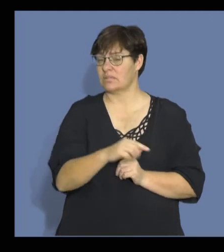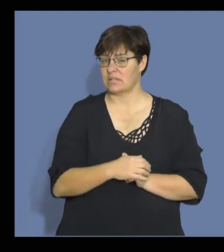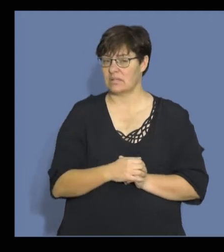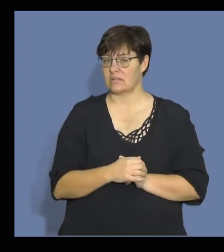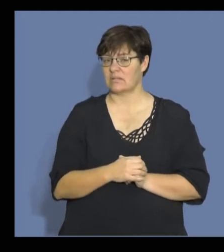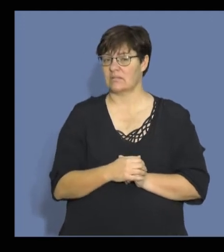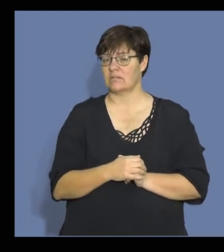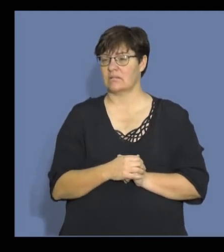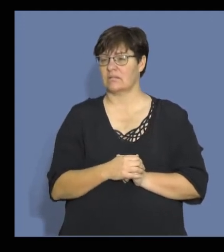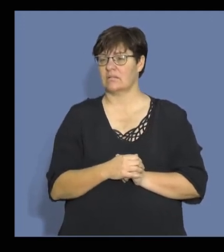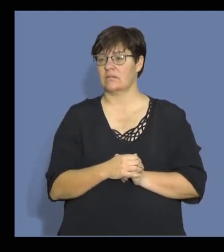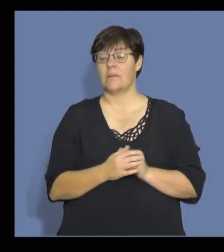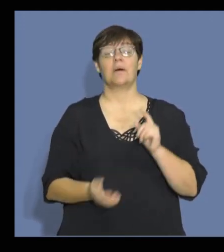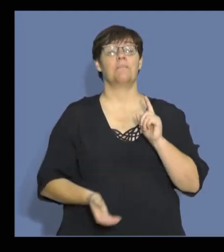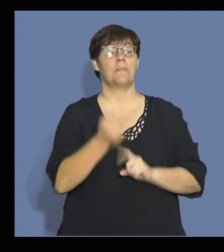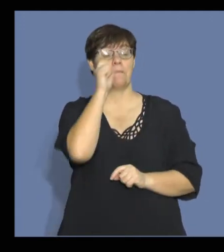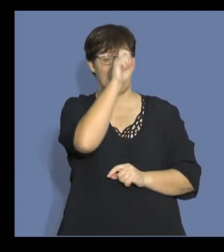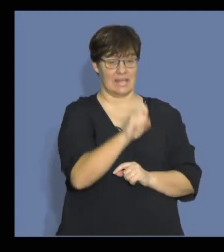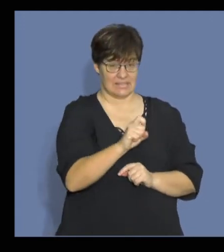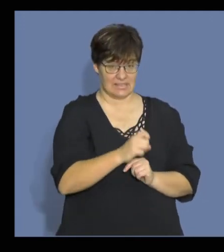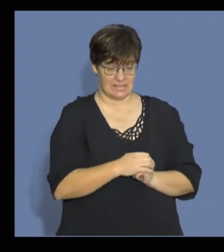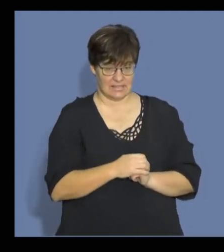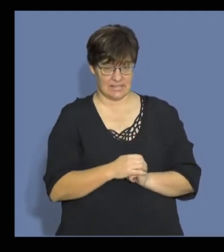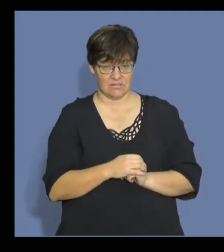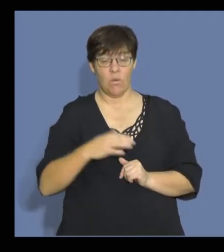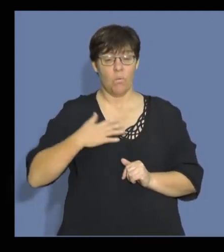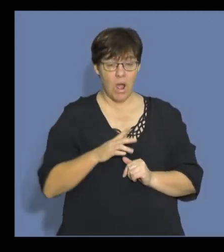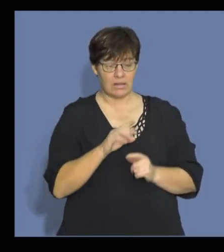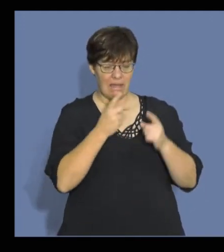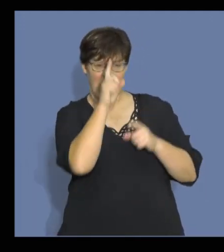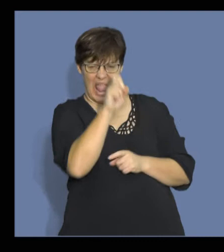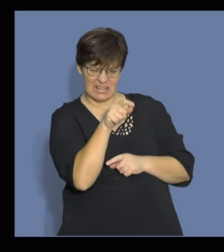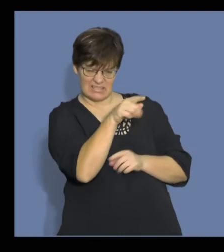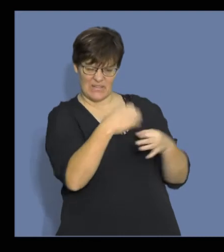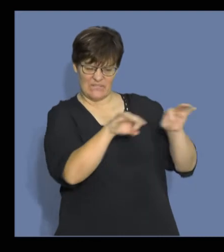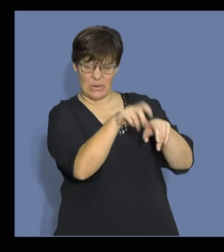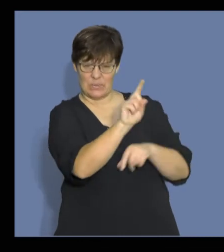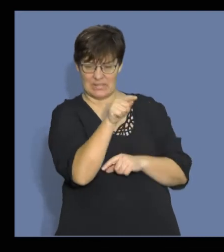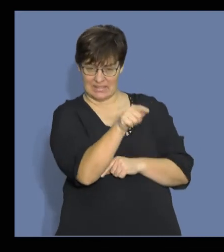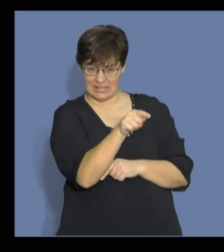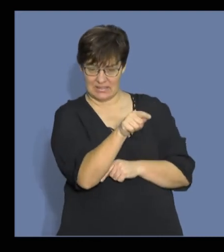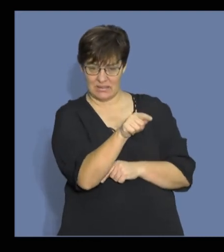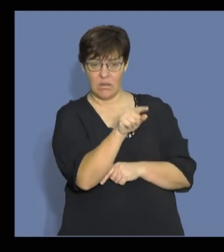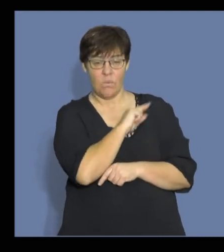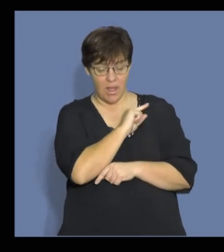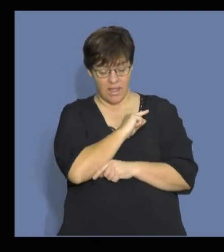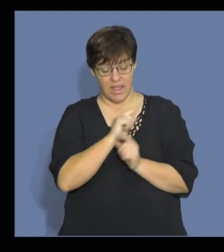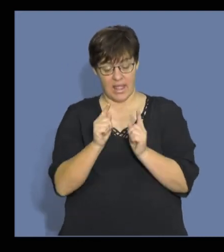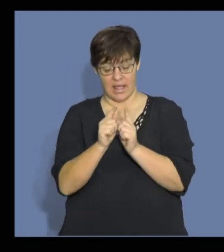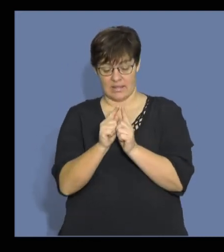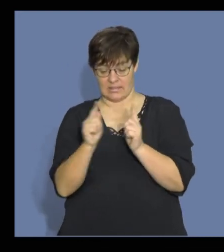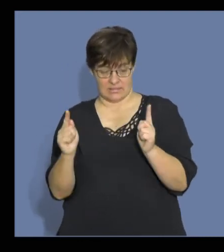say calculate or determine x. So this is what they want us to determine. If the distance